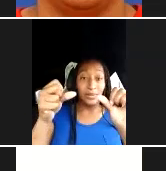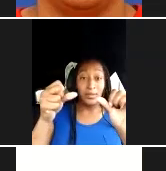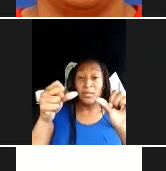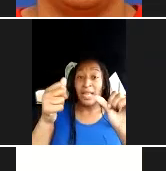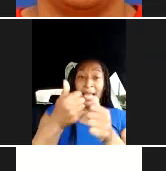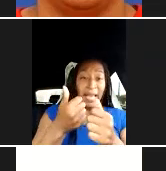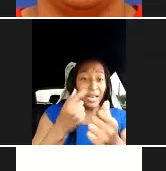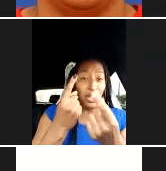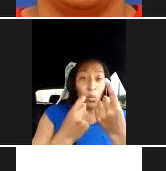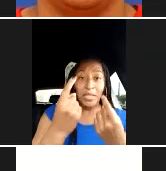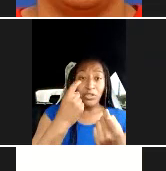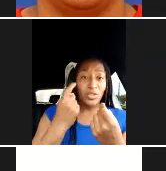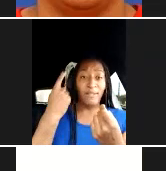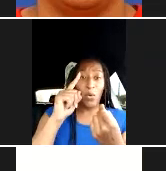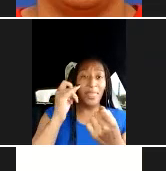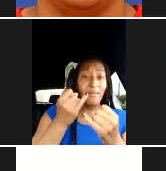guide?